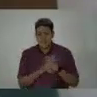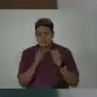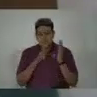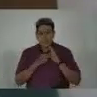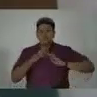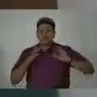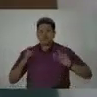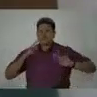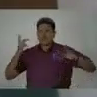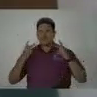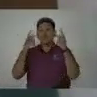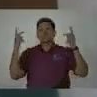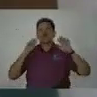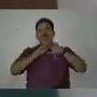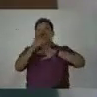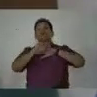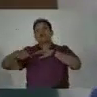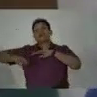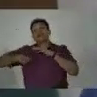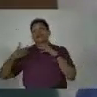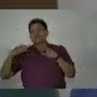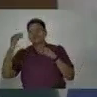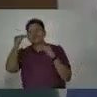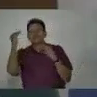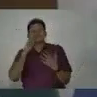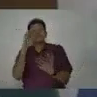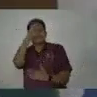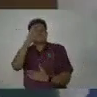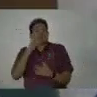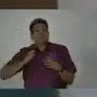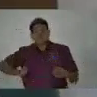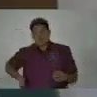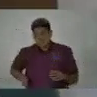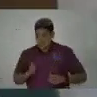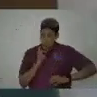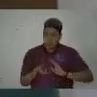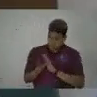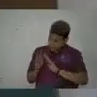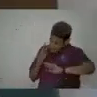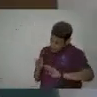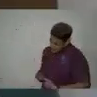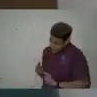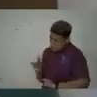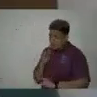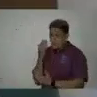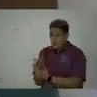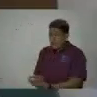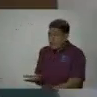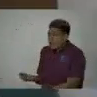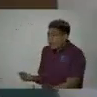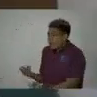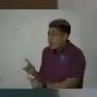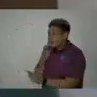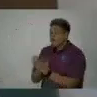Integrity Commission has publicly advised me to seek a judicial review. That is very well. But